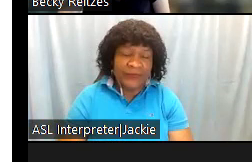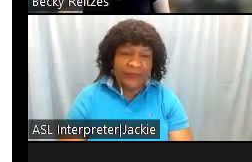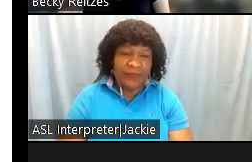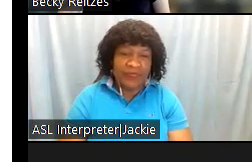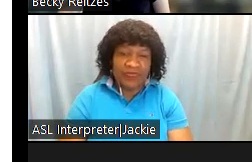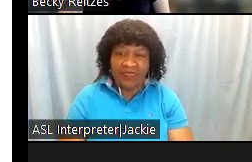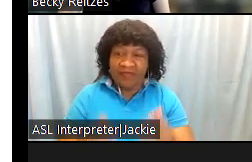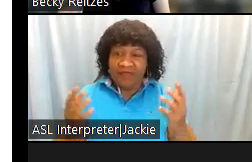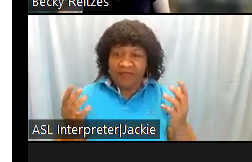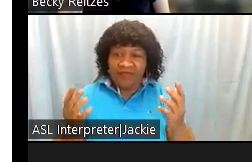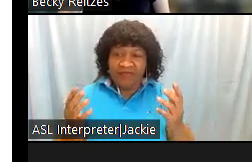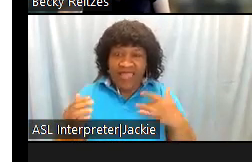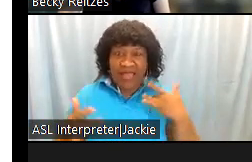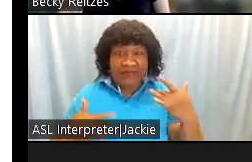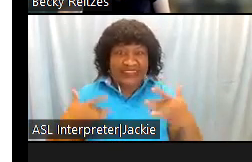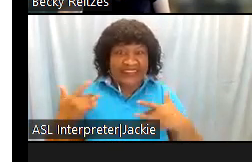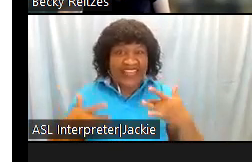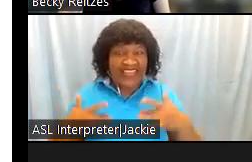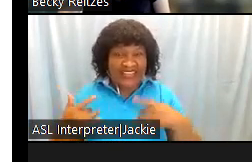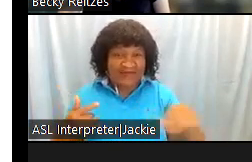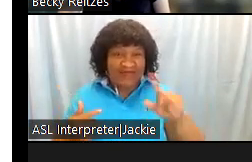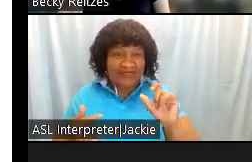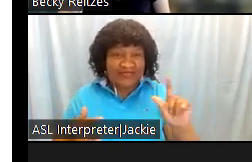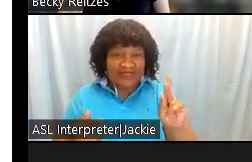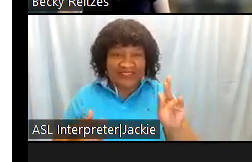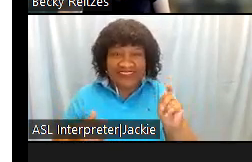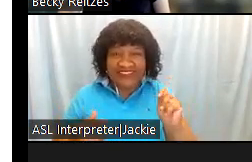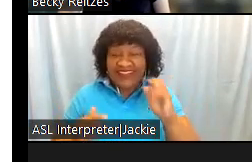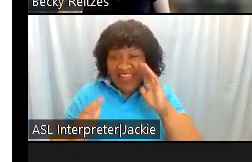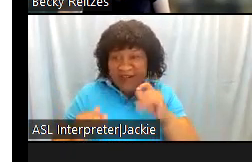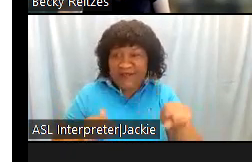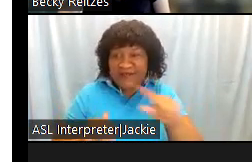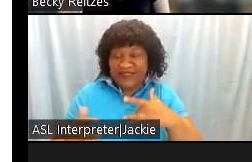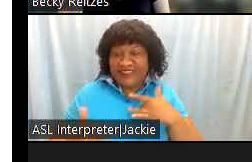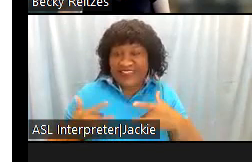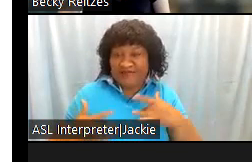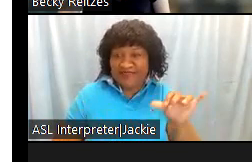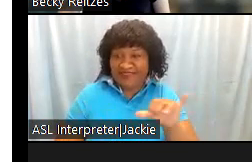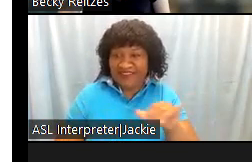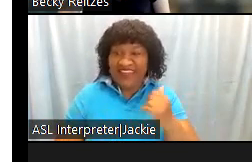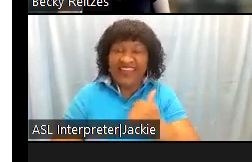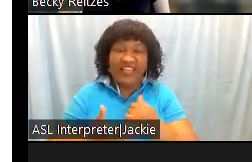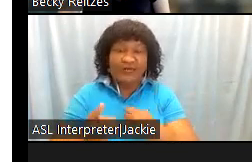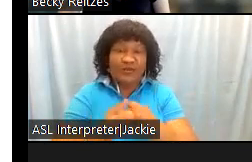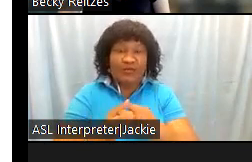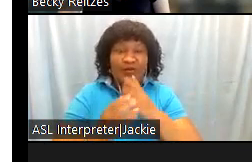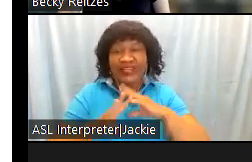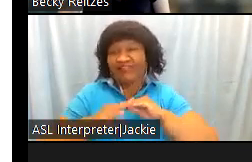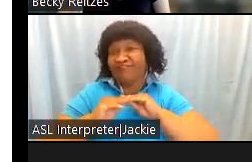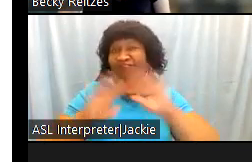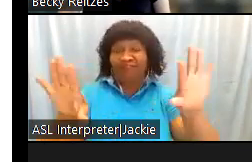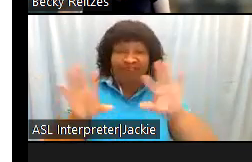I was really excited about this, and I hope other folks will be just as excited and help support and get the word